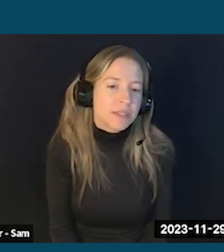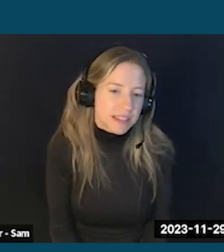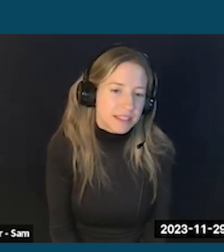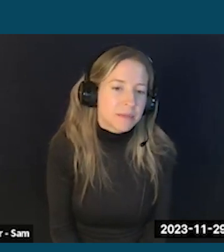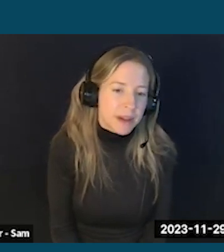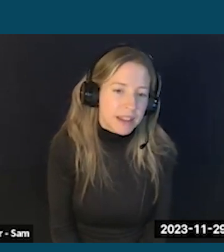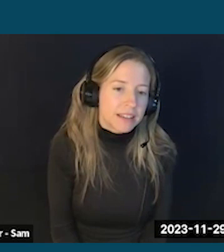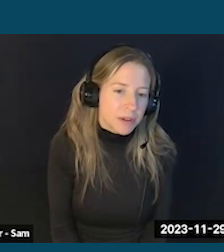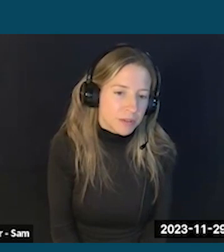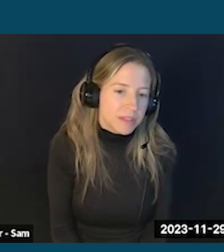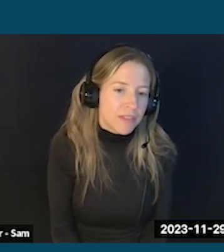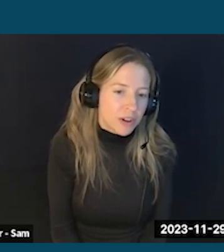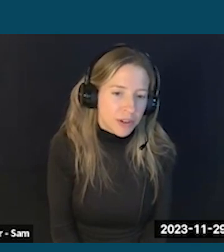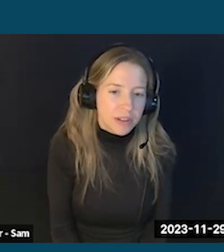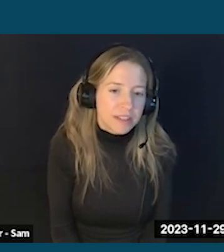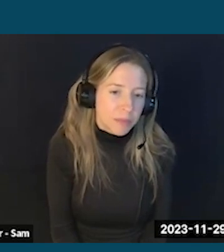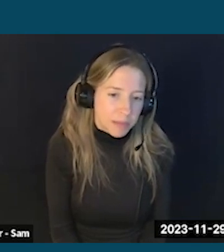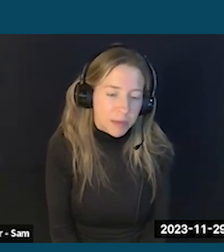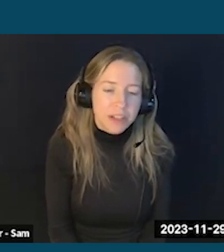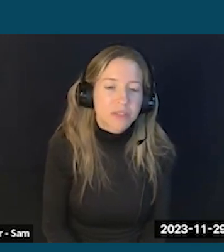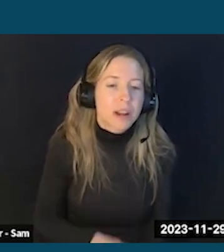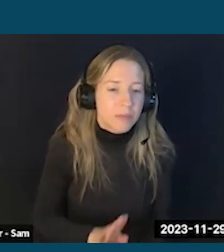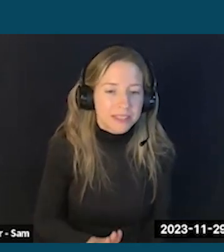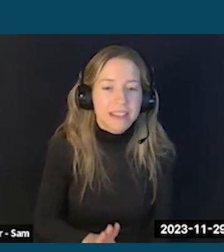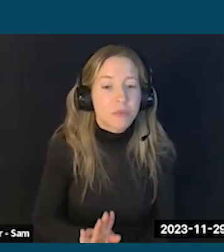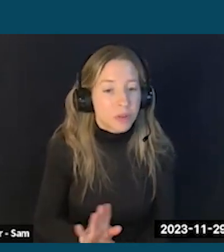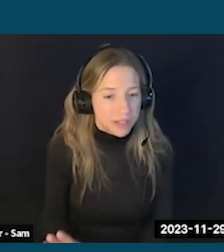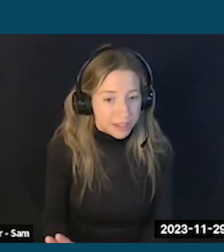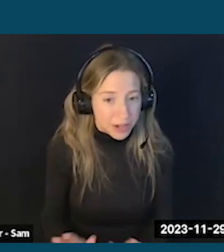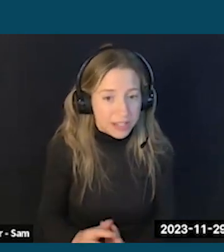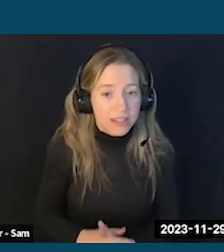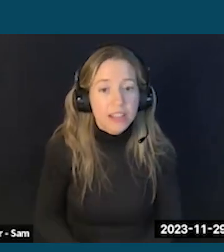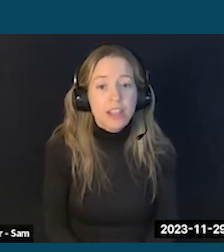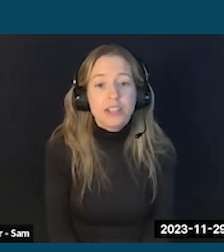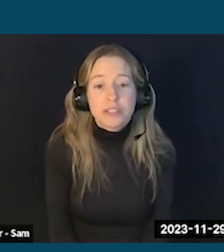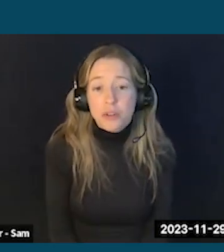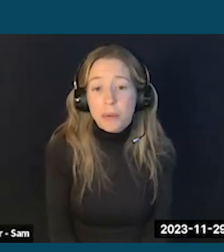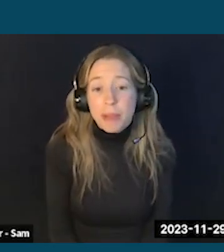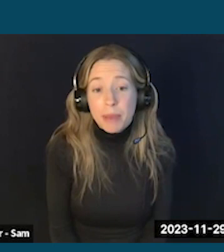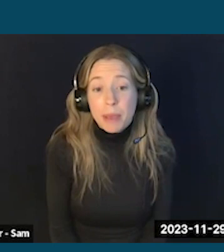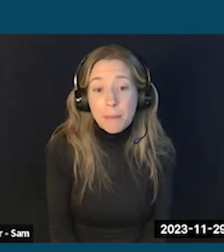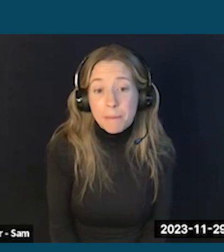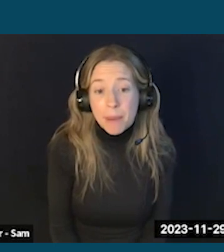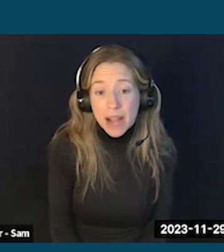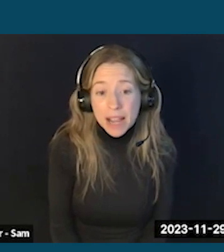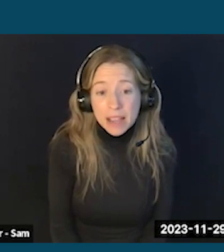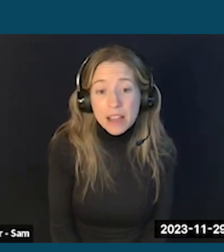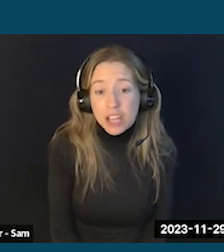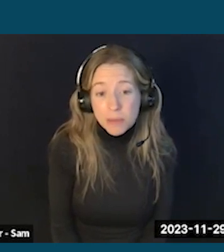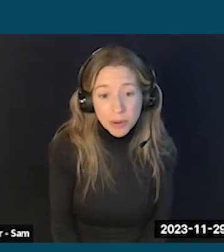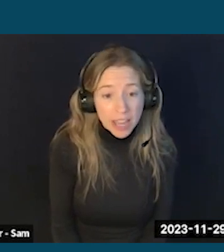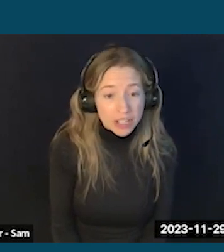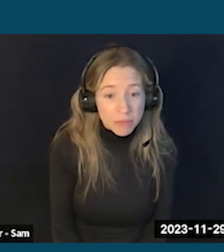this emphasizes my experience with deaf, hard of hearing and deaf blind people. I just want to emphasize that we're all different. So maybe